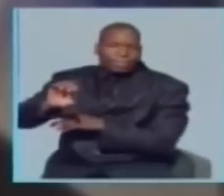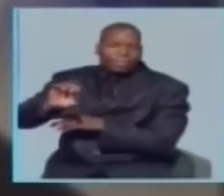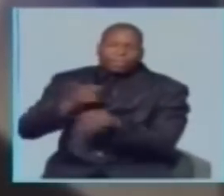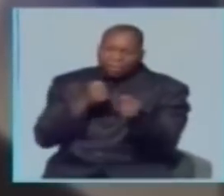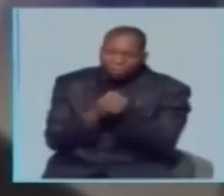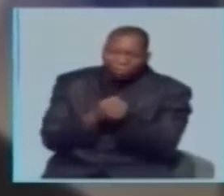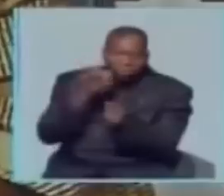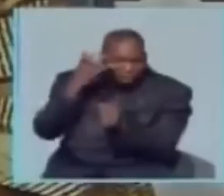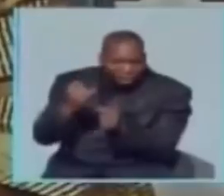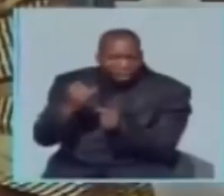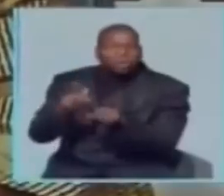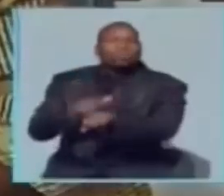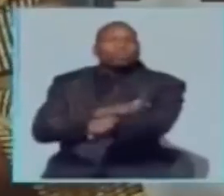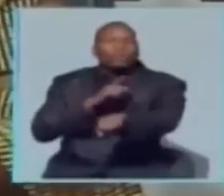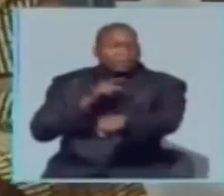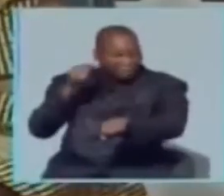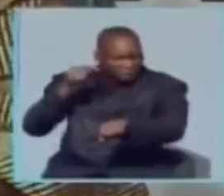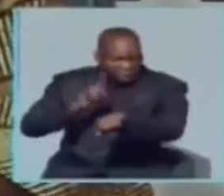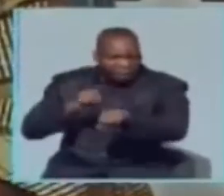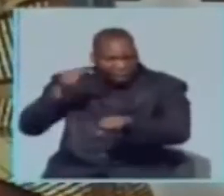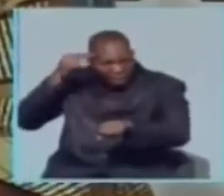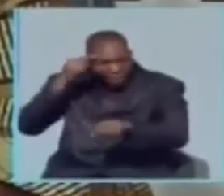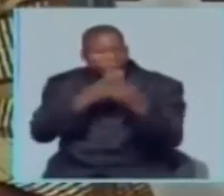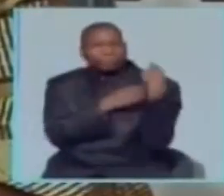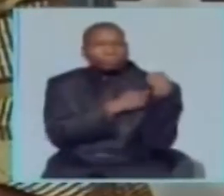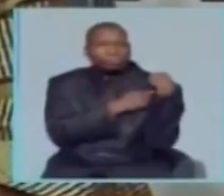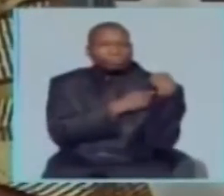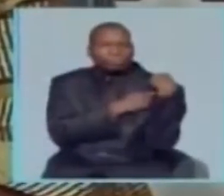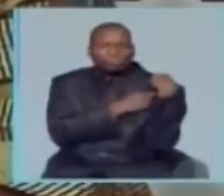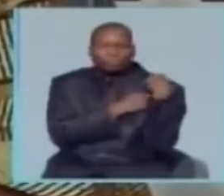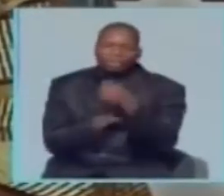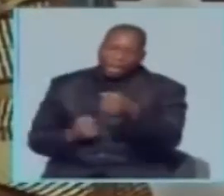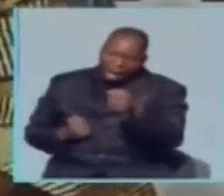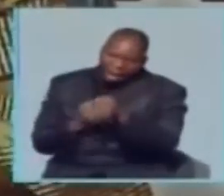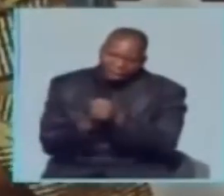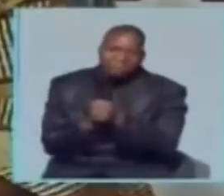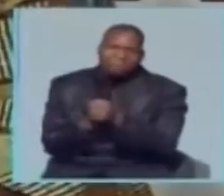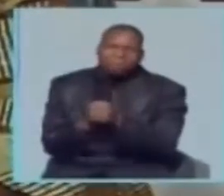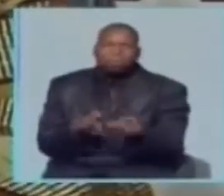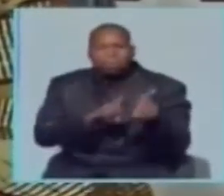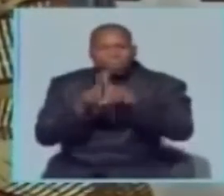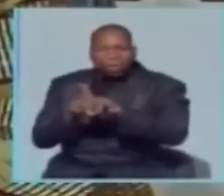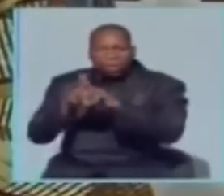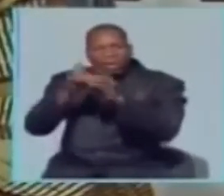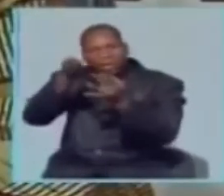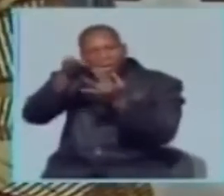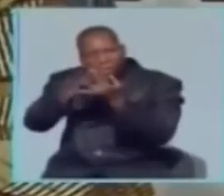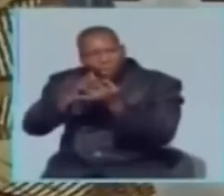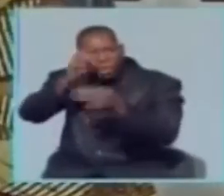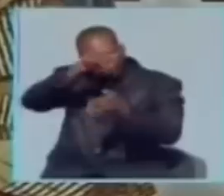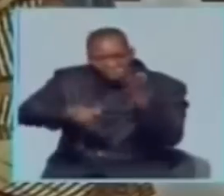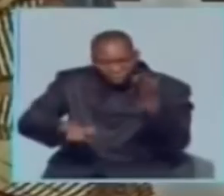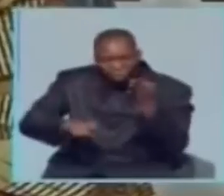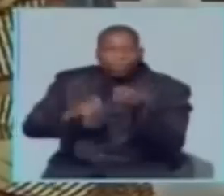been the biggest player for a long time and subsidizing for a long time. So what we are saying now is that we share this cost, especially with the